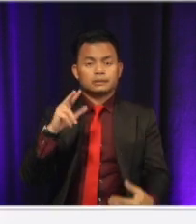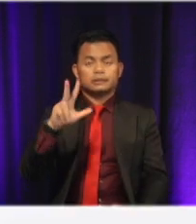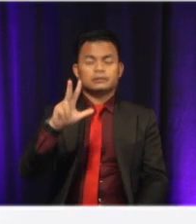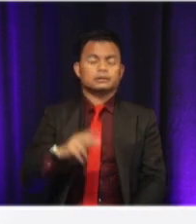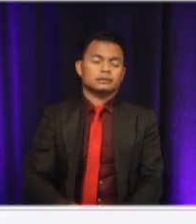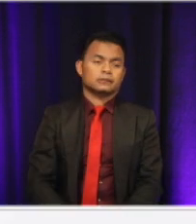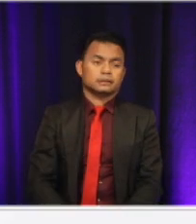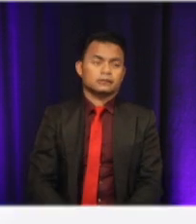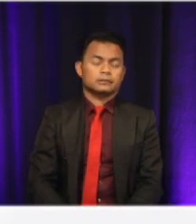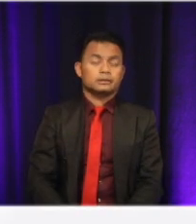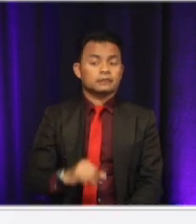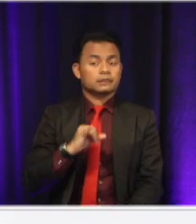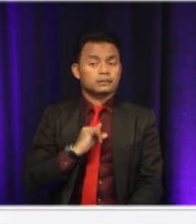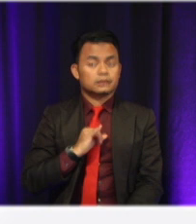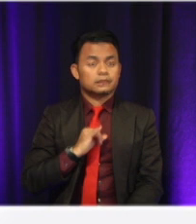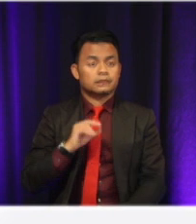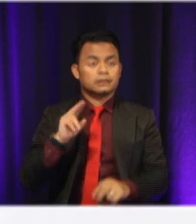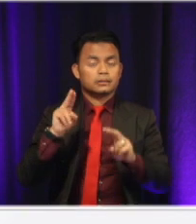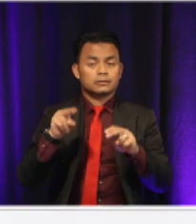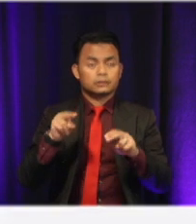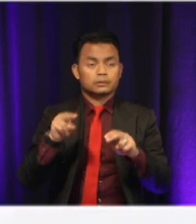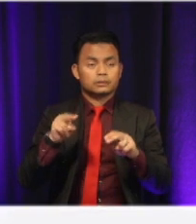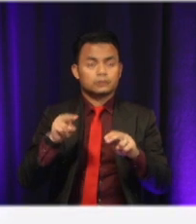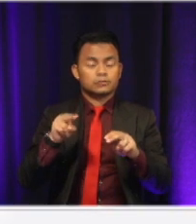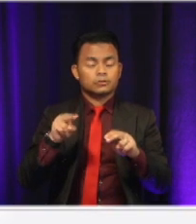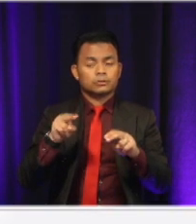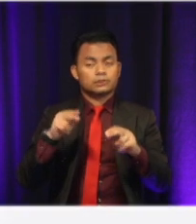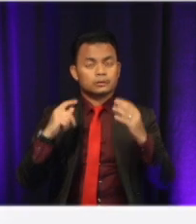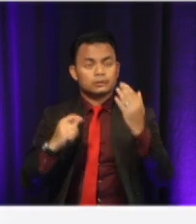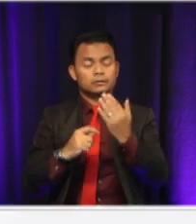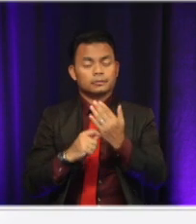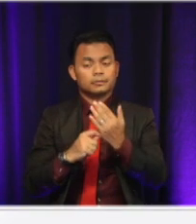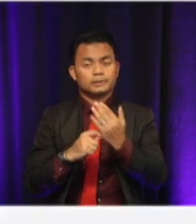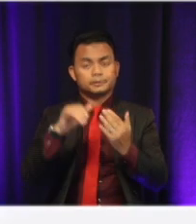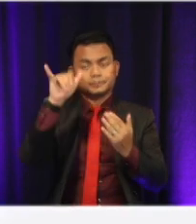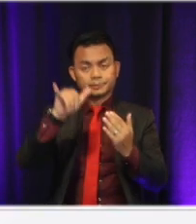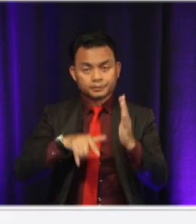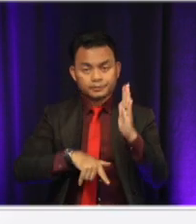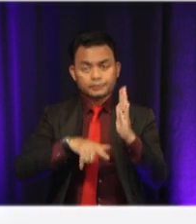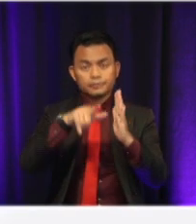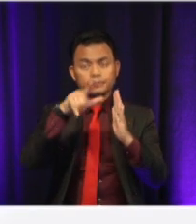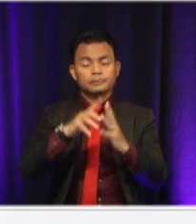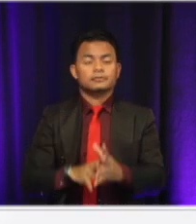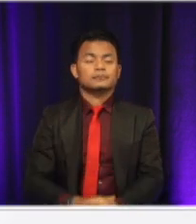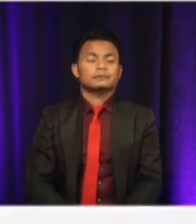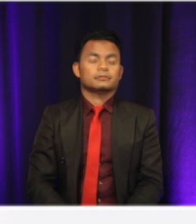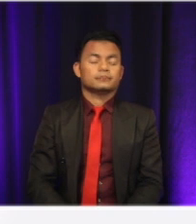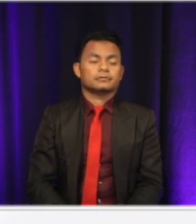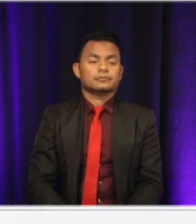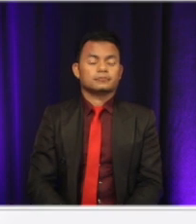content points, I should have enough textual evidence to support them. If I have picked